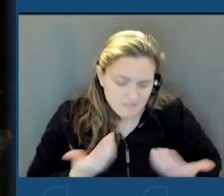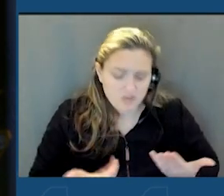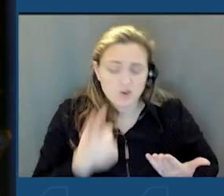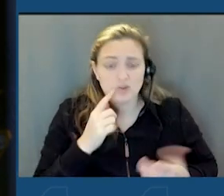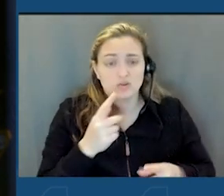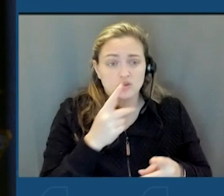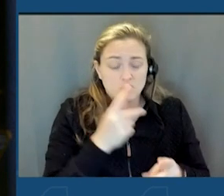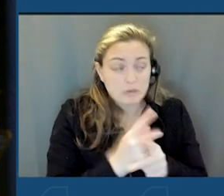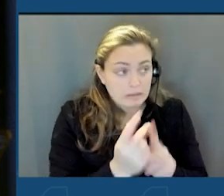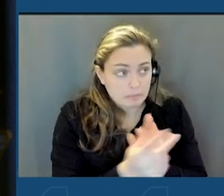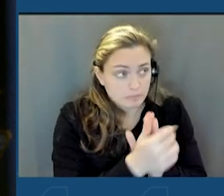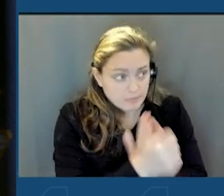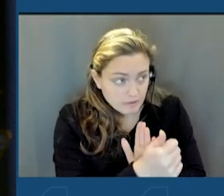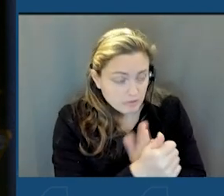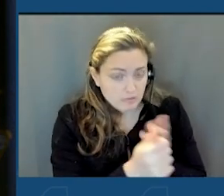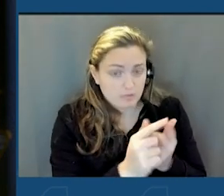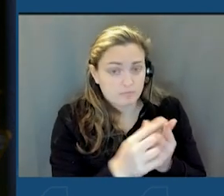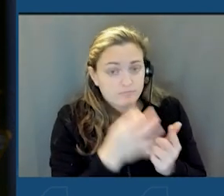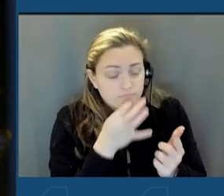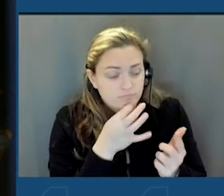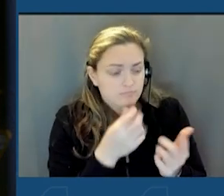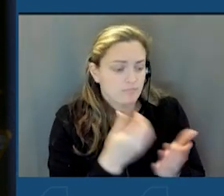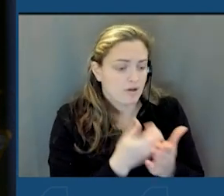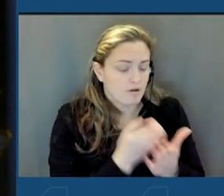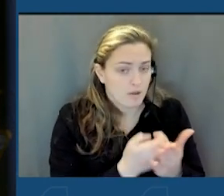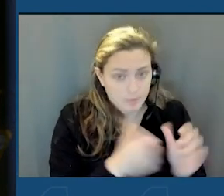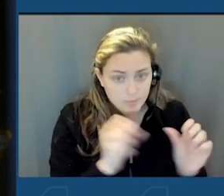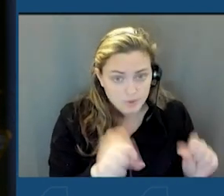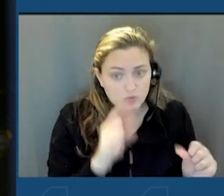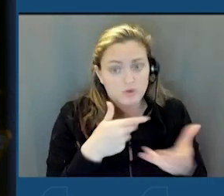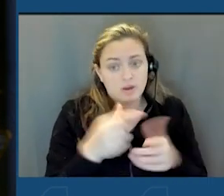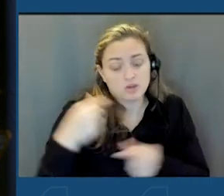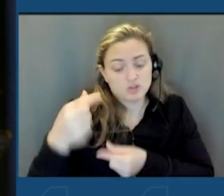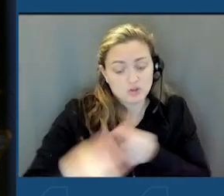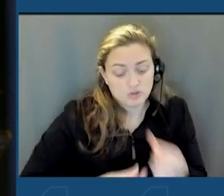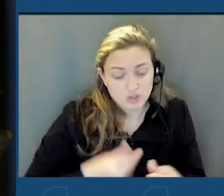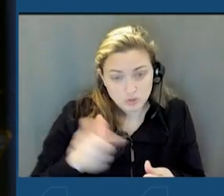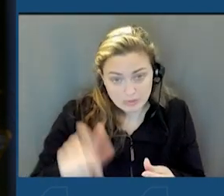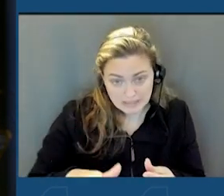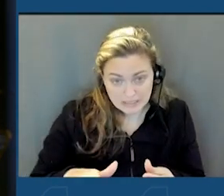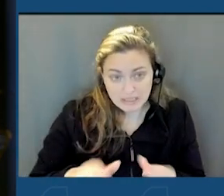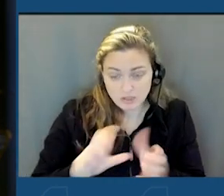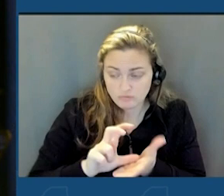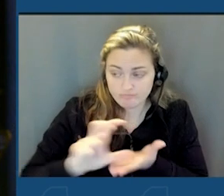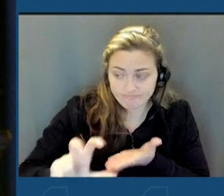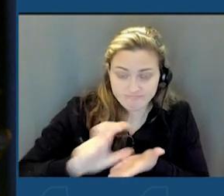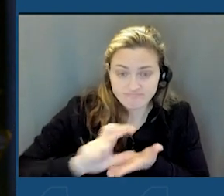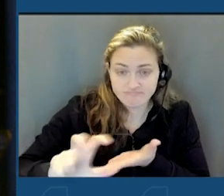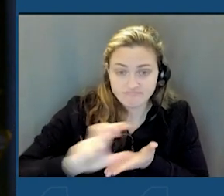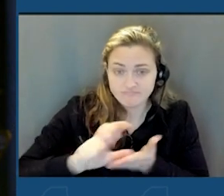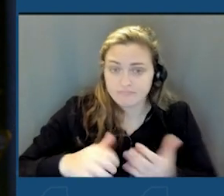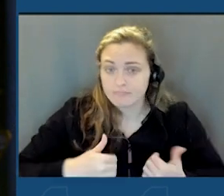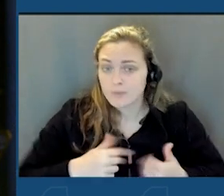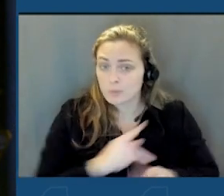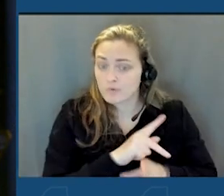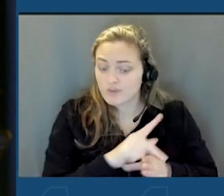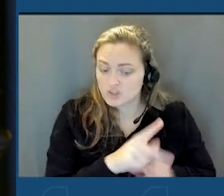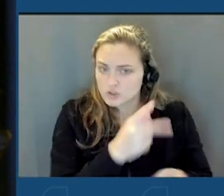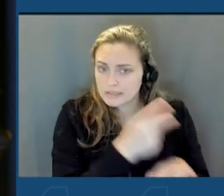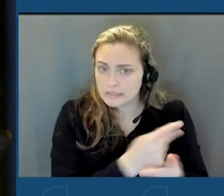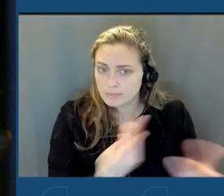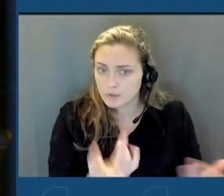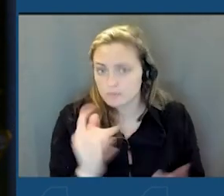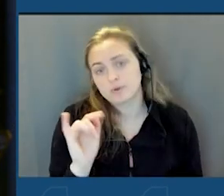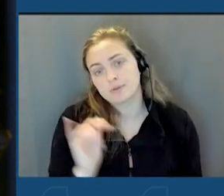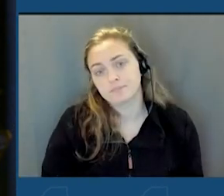talent and economic potential of the next generation, we need to invest in keeping our young professionals here on Long